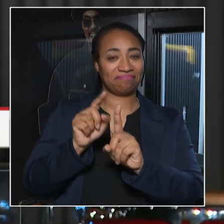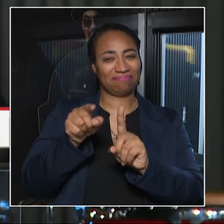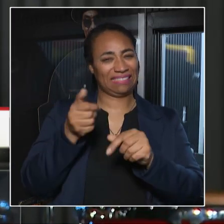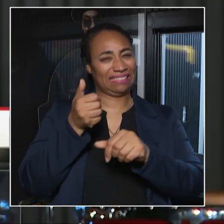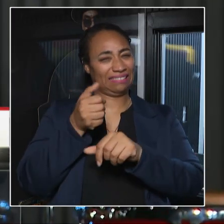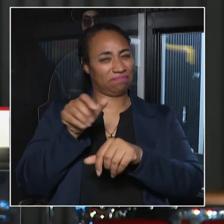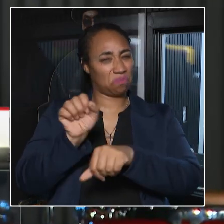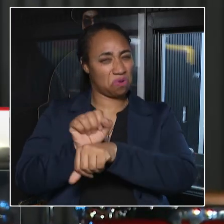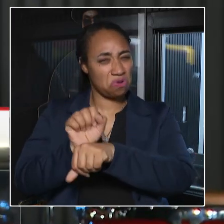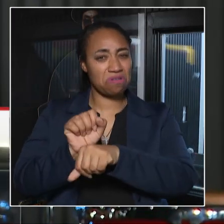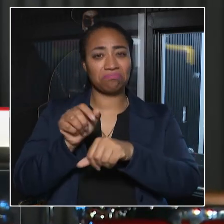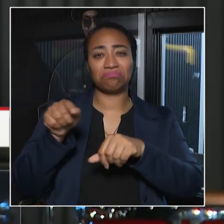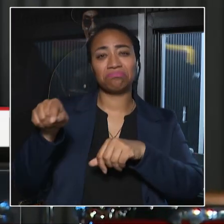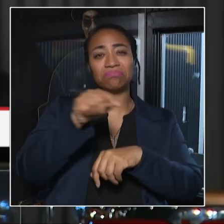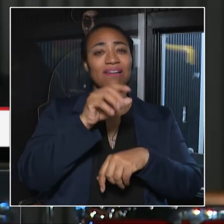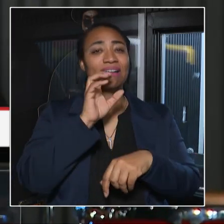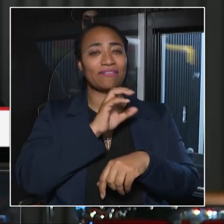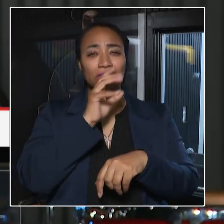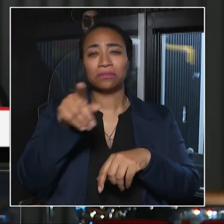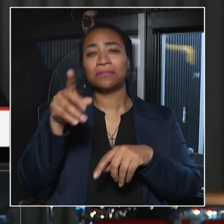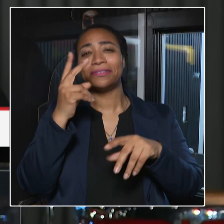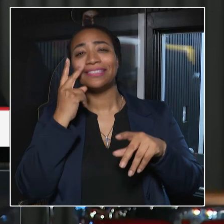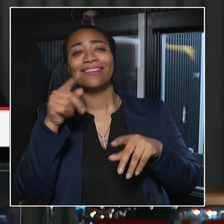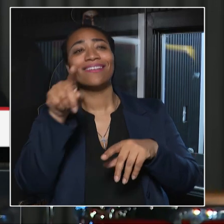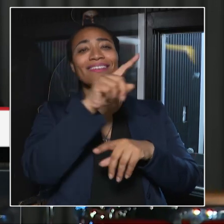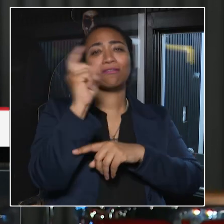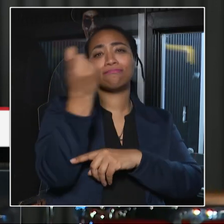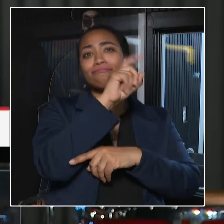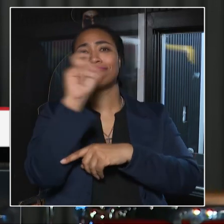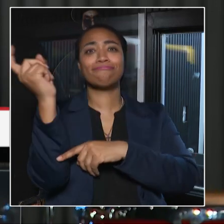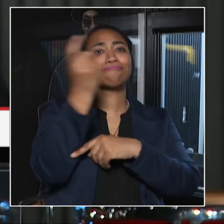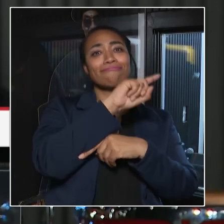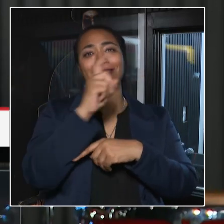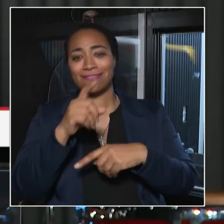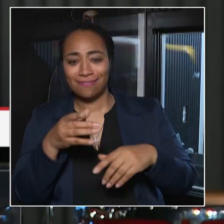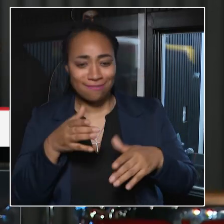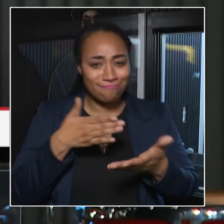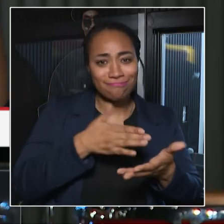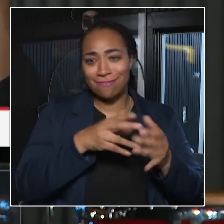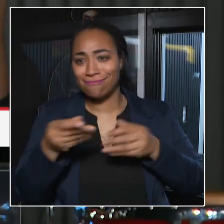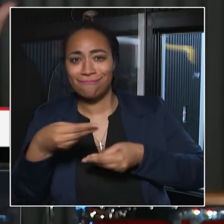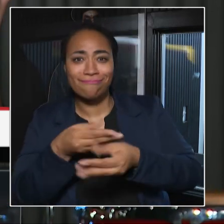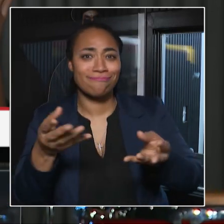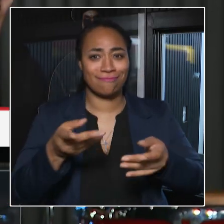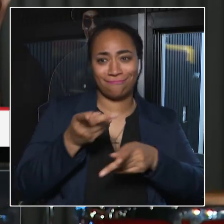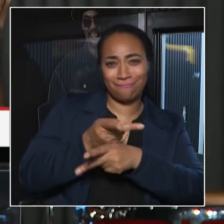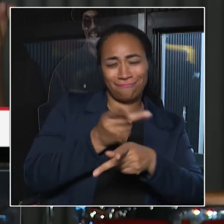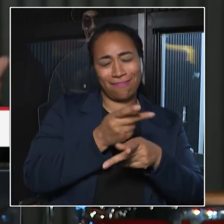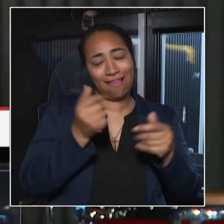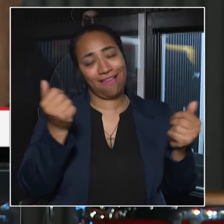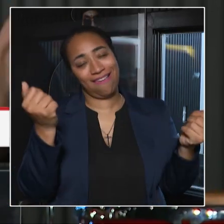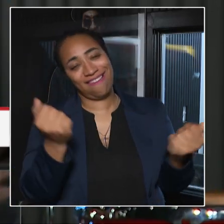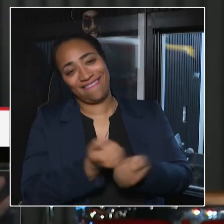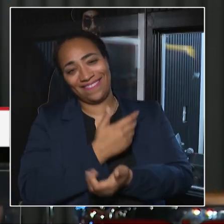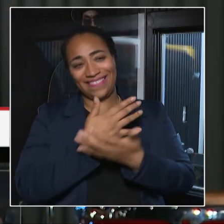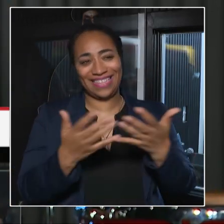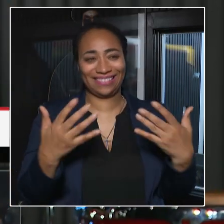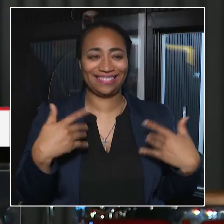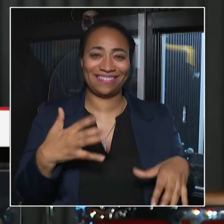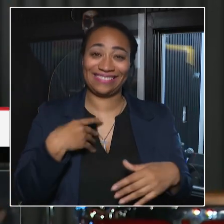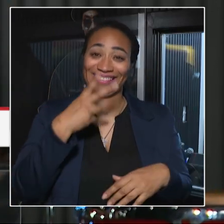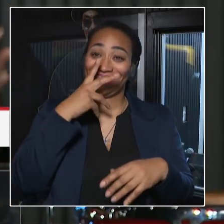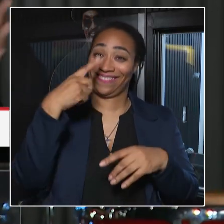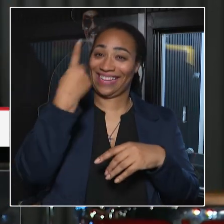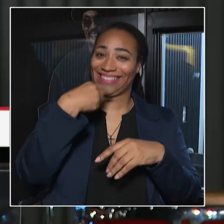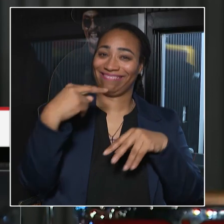today, trying to get everything in order, but it is so good to see all of your faces and to see everyone showing us so much support. So I just want to thank you for